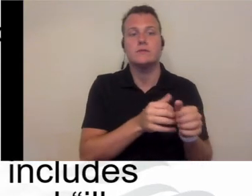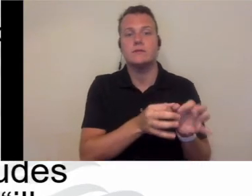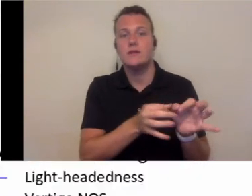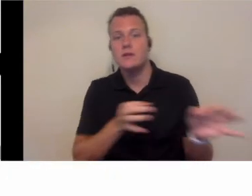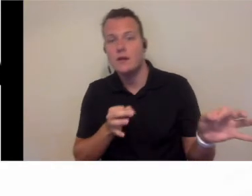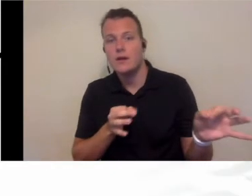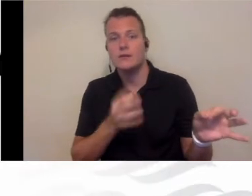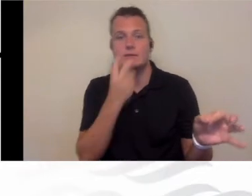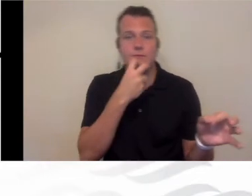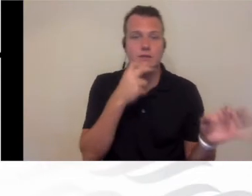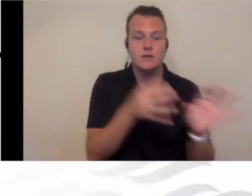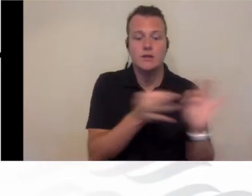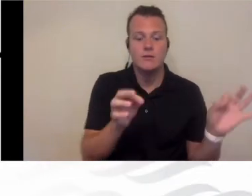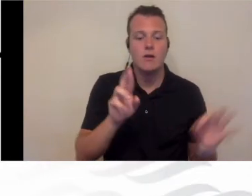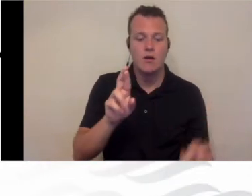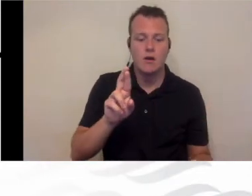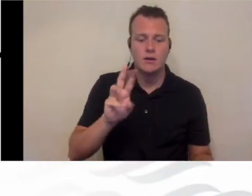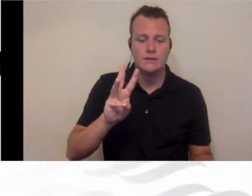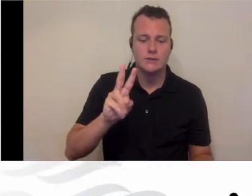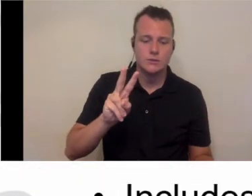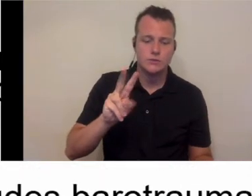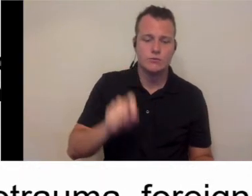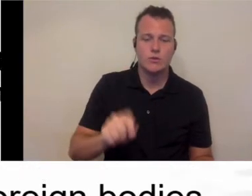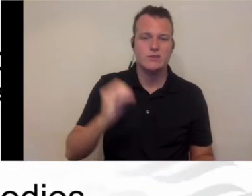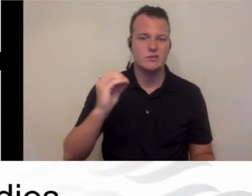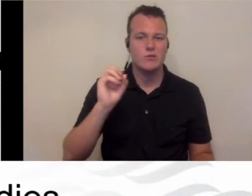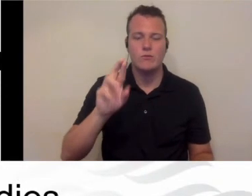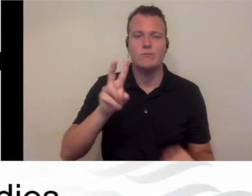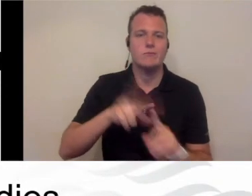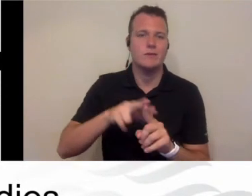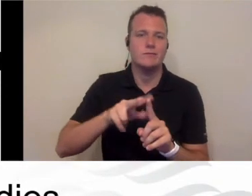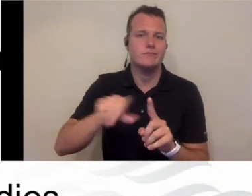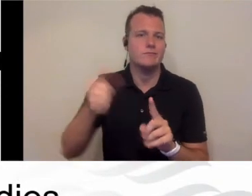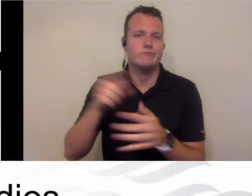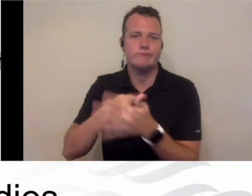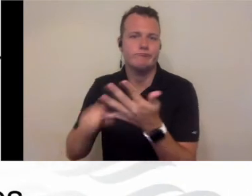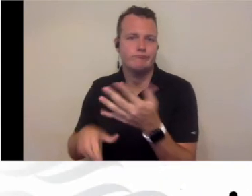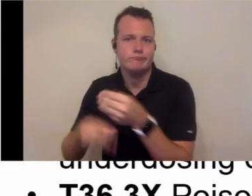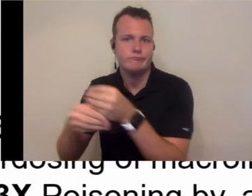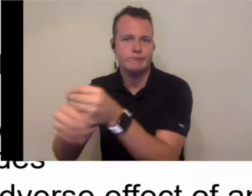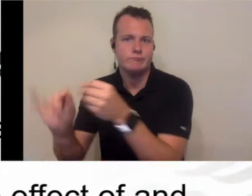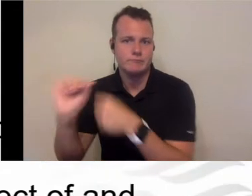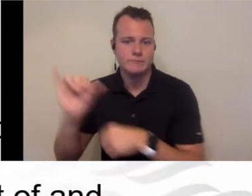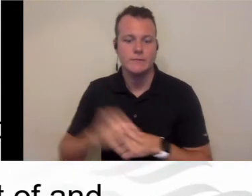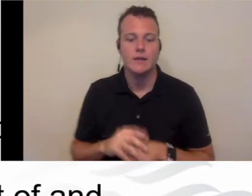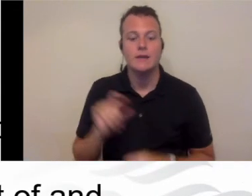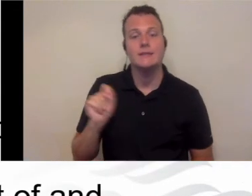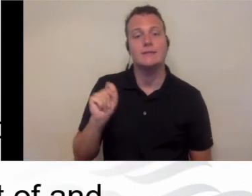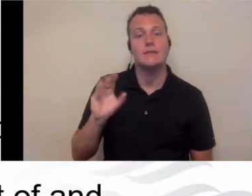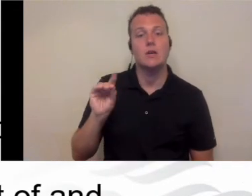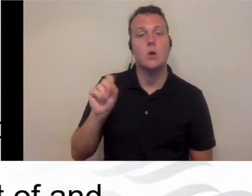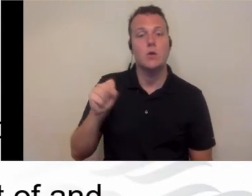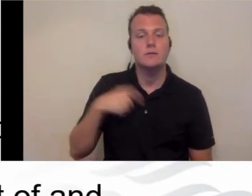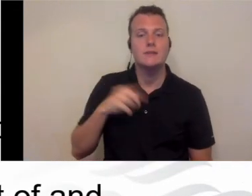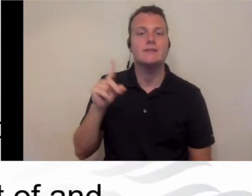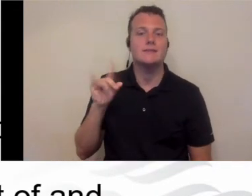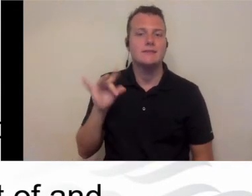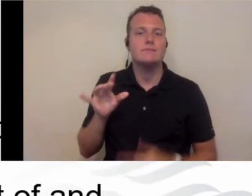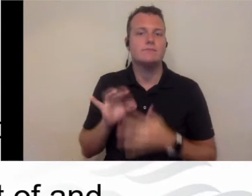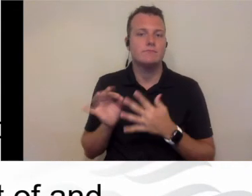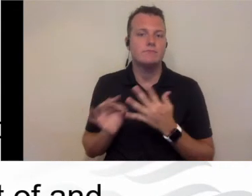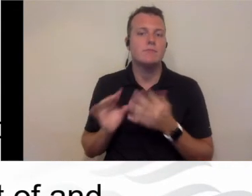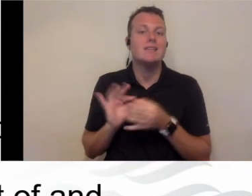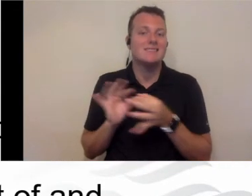need R62.0 plus anything else that applies. So the T codes I've already kind of mentioned,